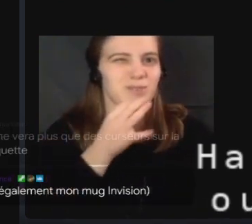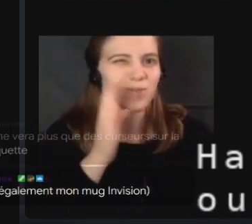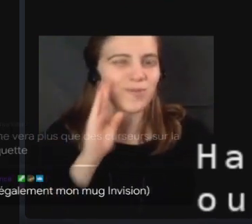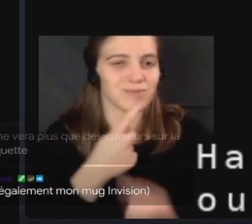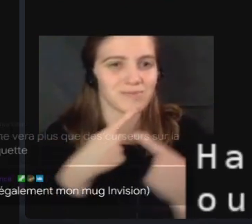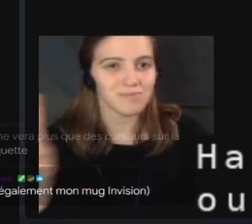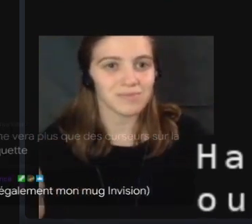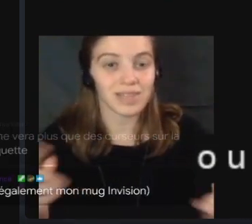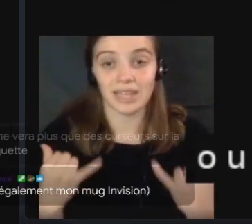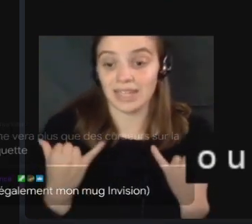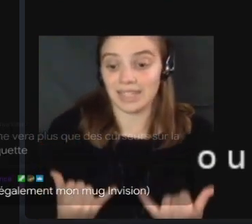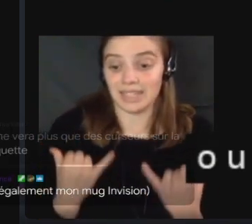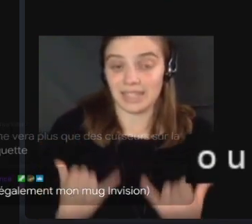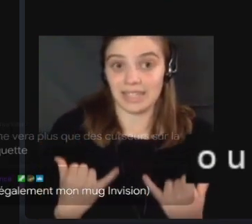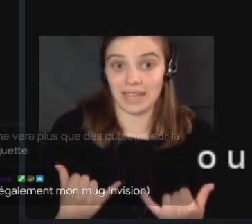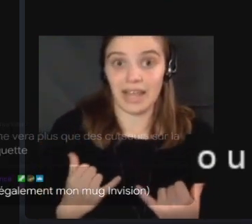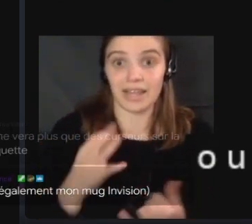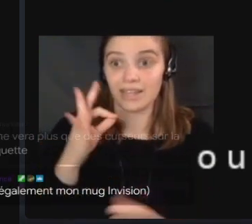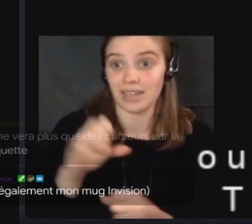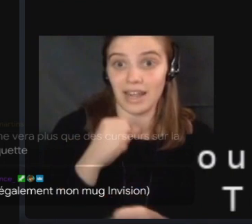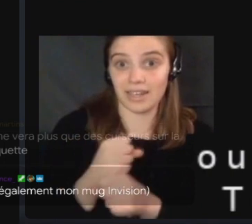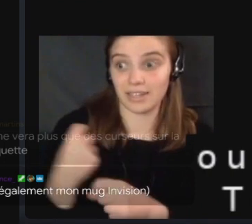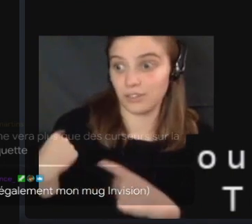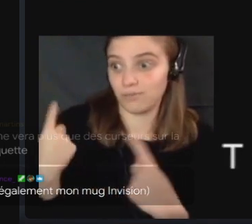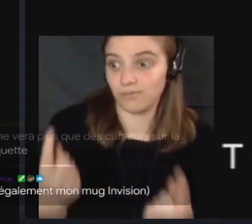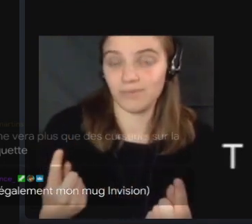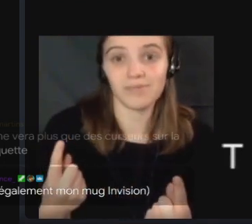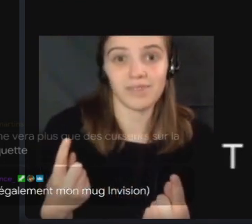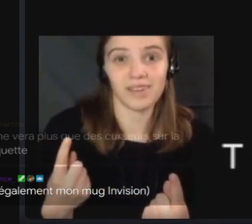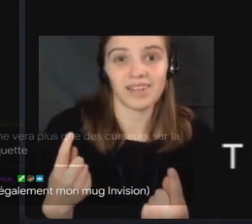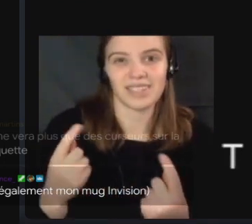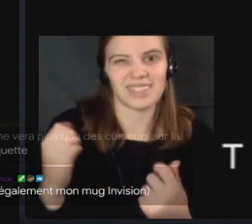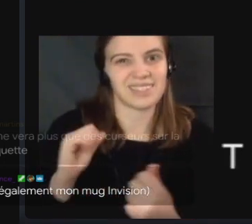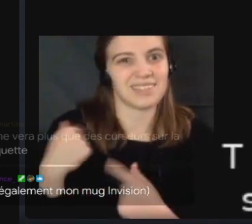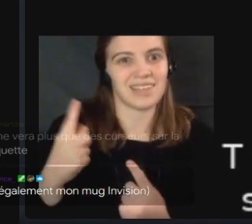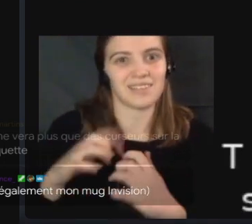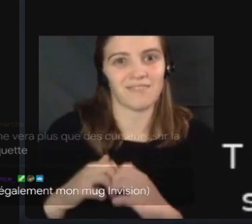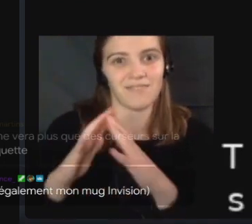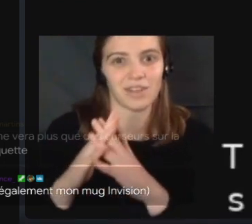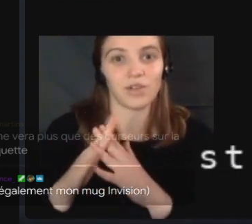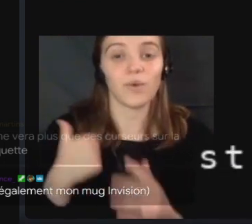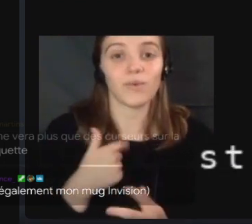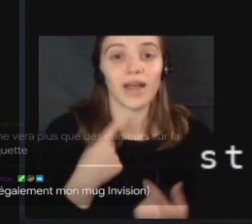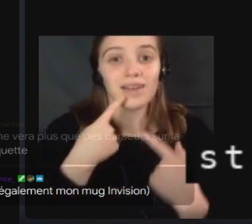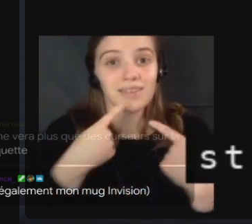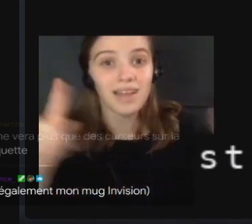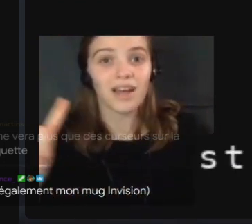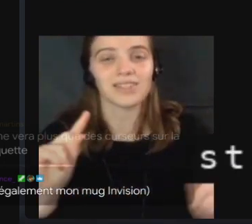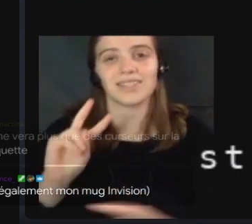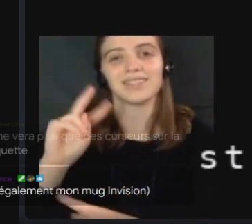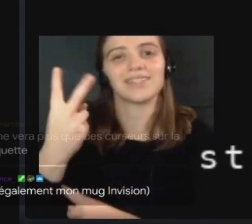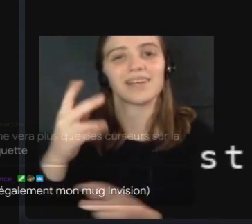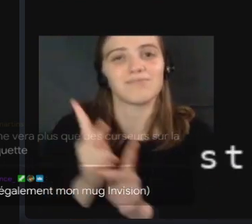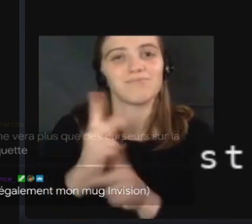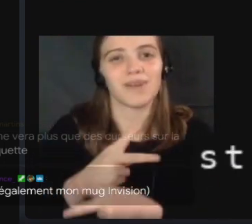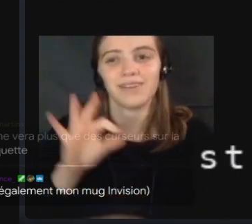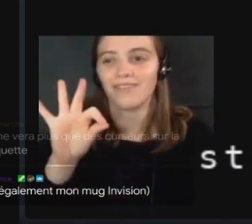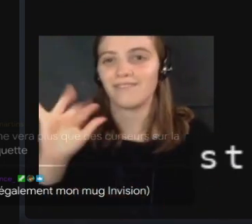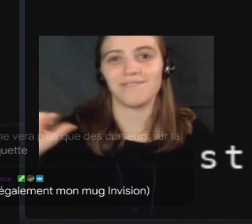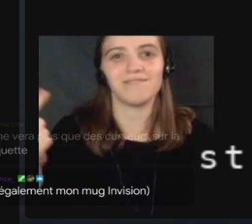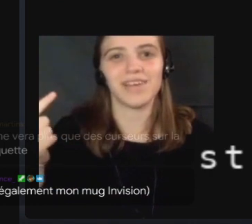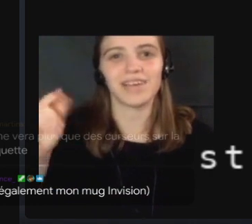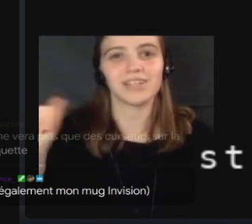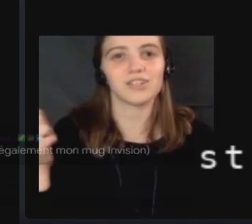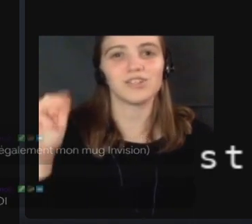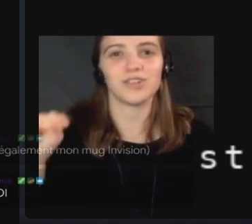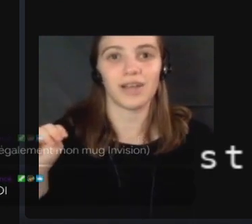9 years after starting nous tease. Figma, we're announcing our second product, FigJam. Since the beginning, people have